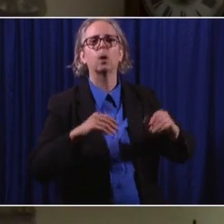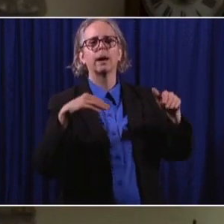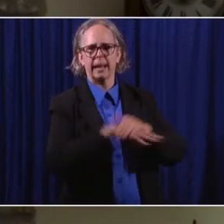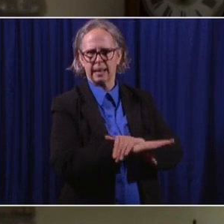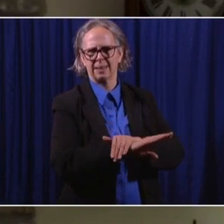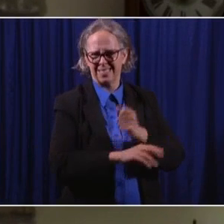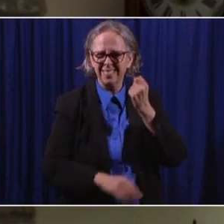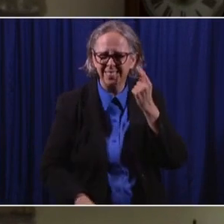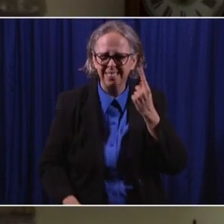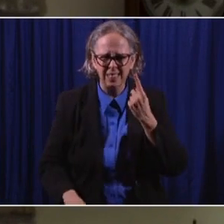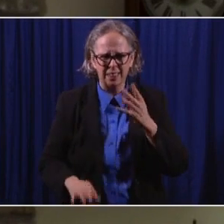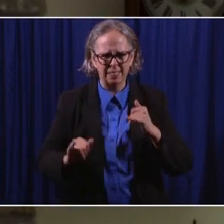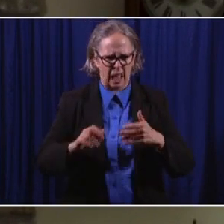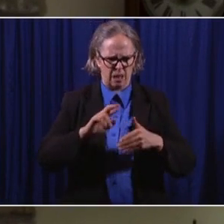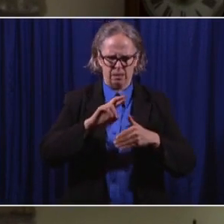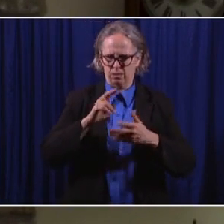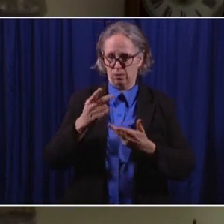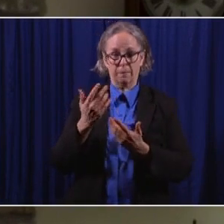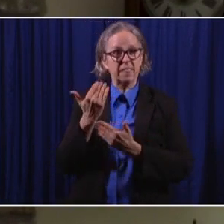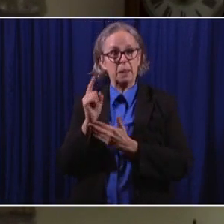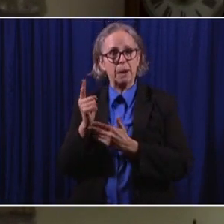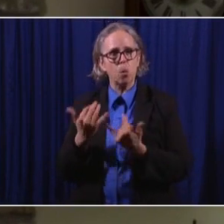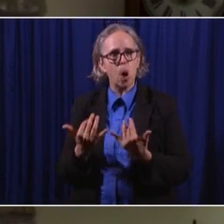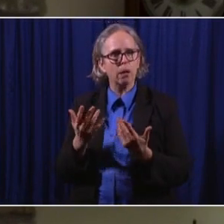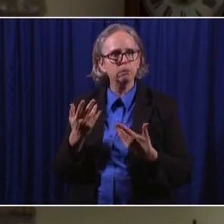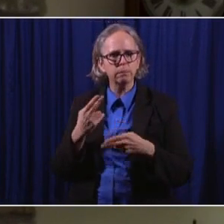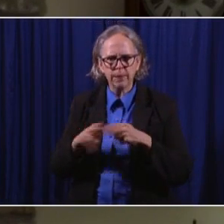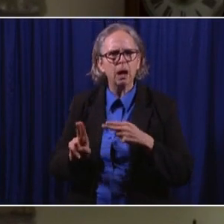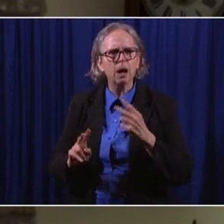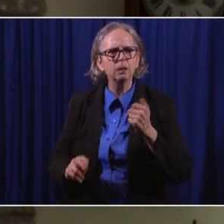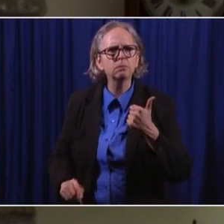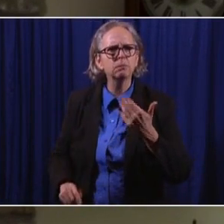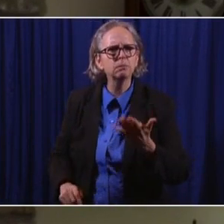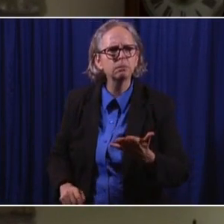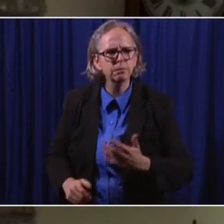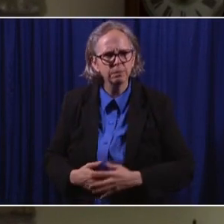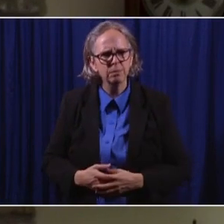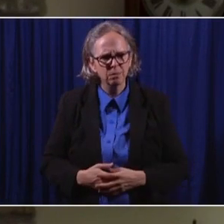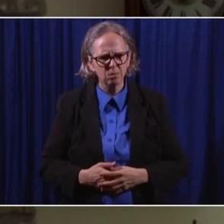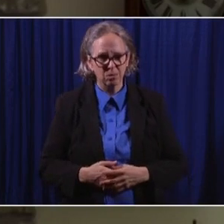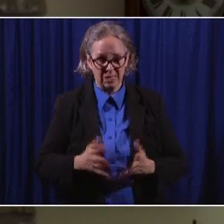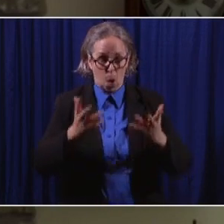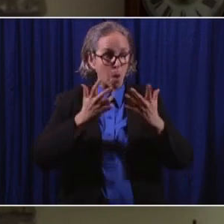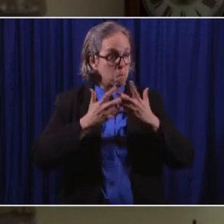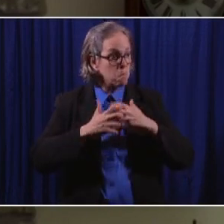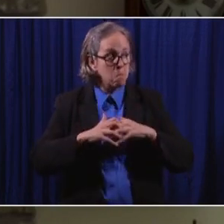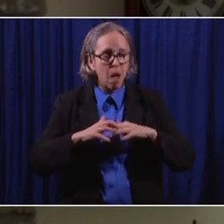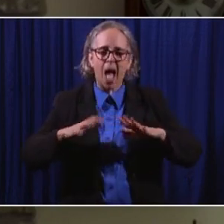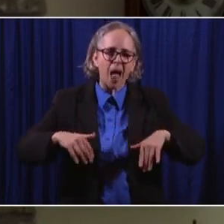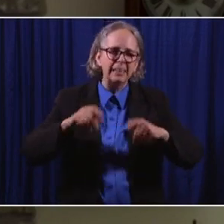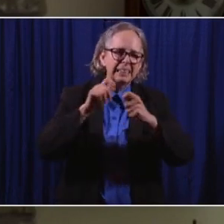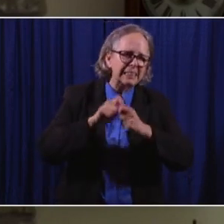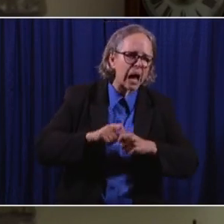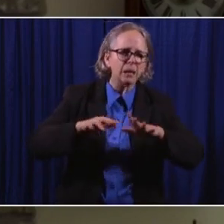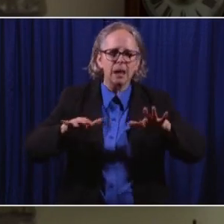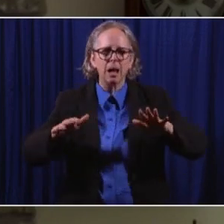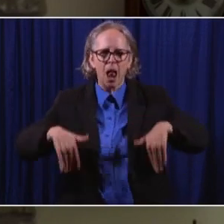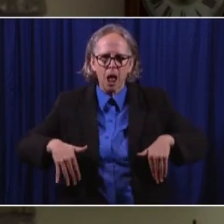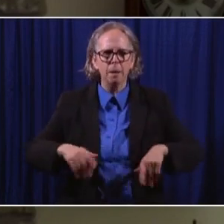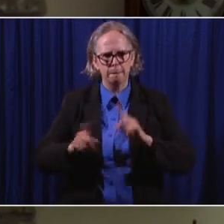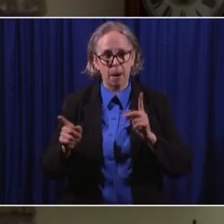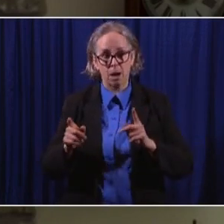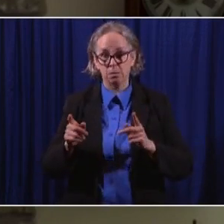minutes, and we don't have this worked out yet, we're not ready to announce anything. We're working with nursing homes to talk with them and working